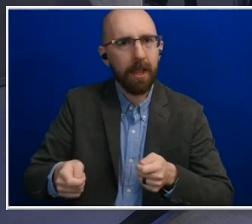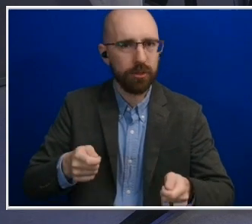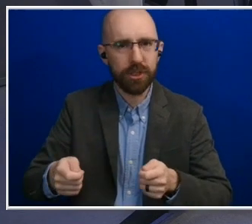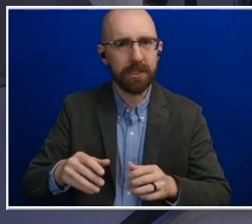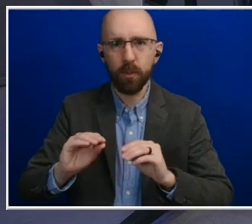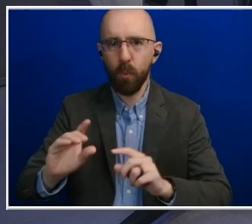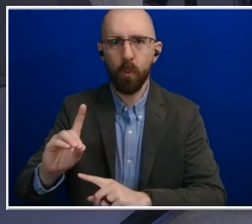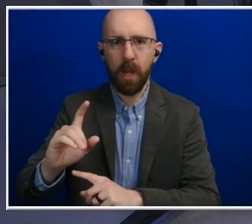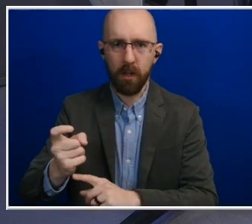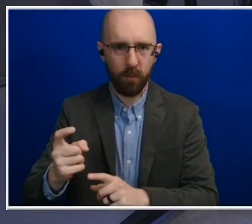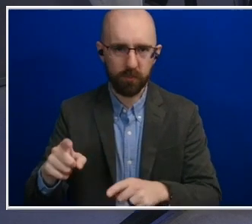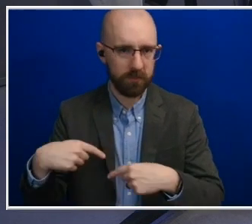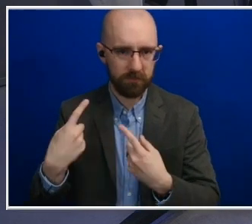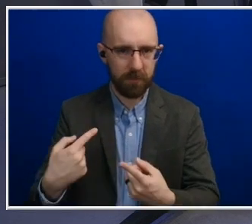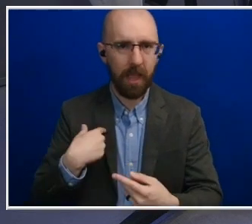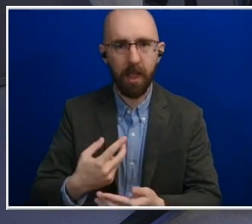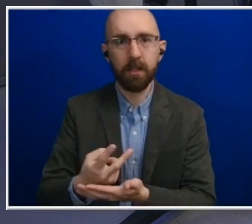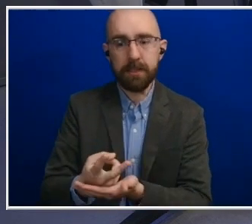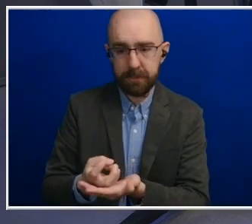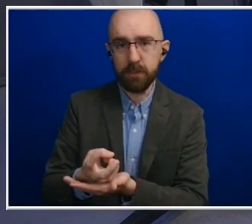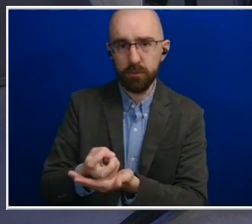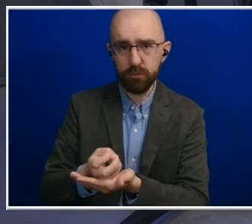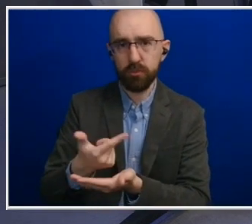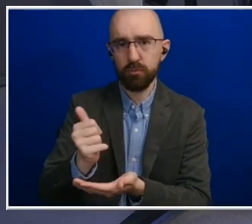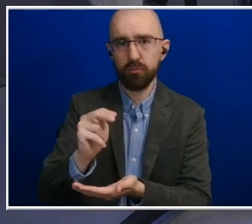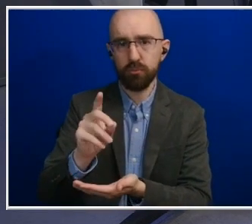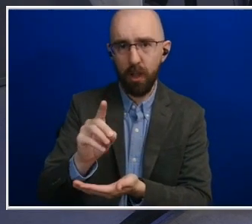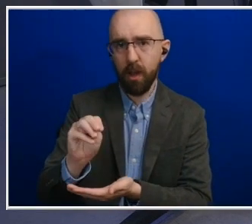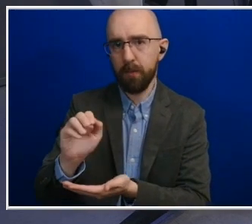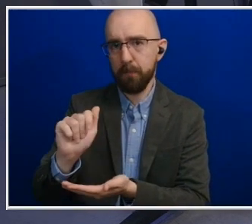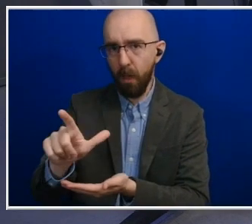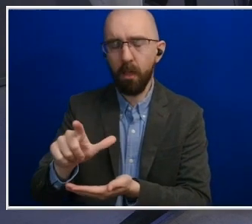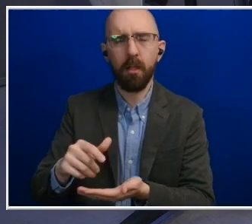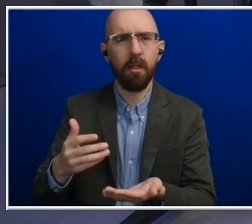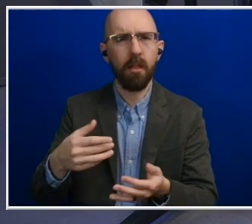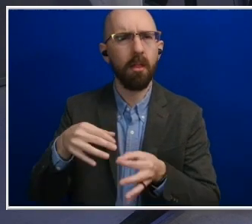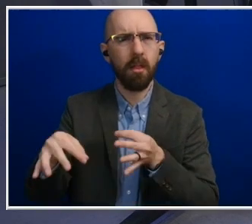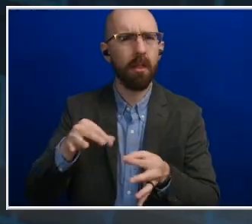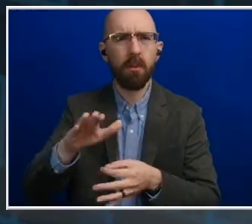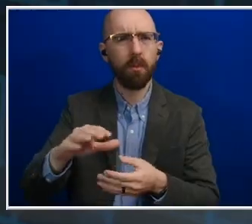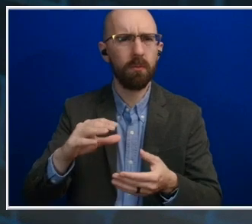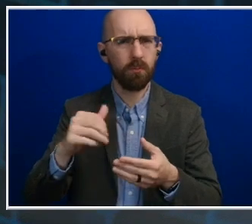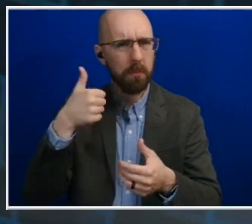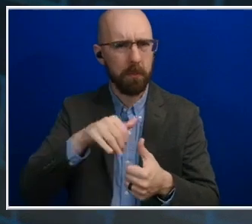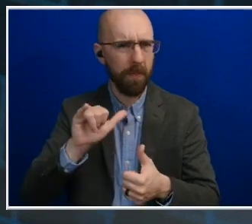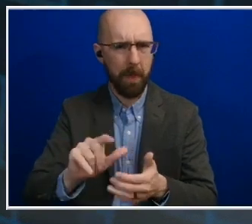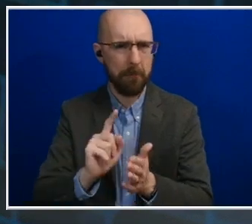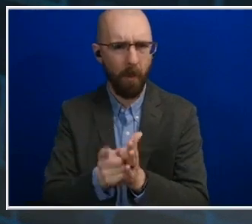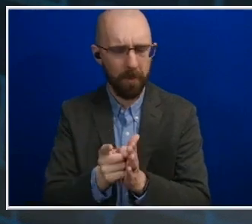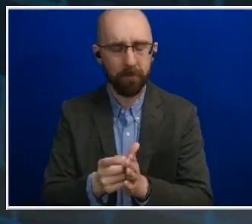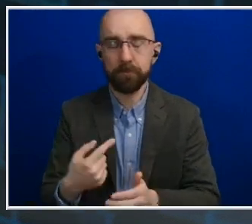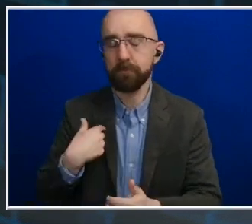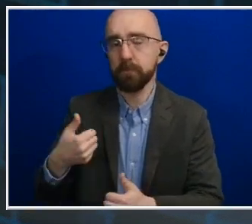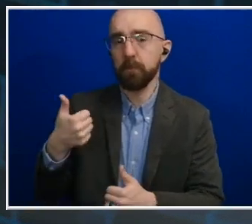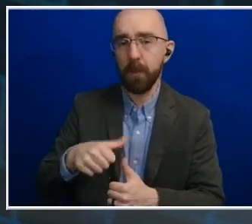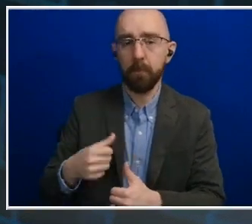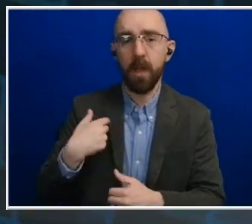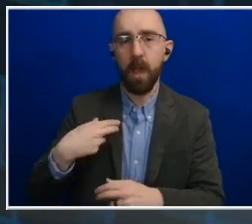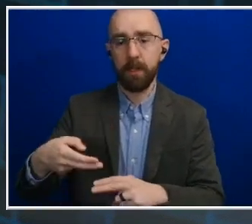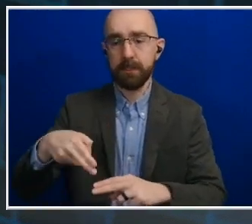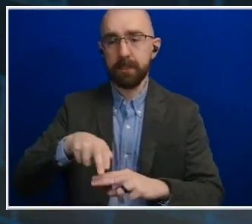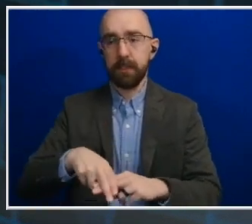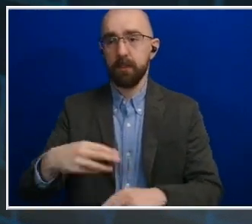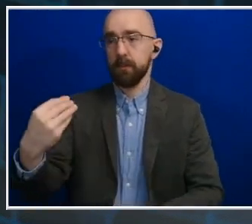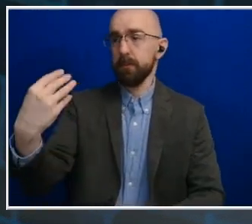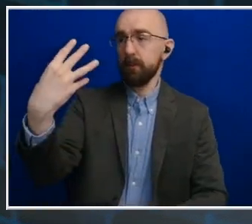this grand mal seizure while you were driving. Explain what you remember about that moment. So I remember I was sitting at the stoplight to turn to